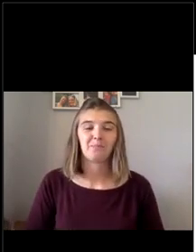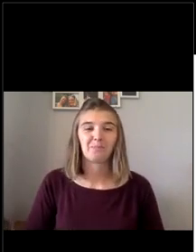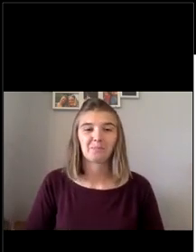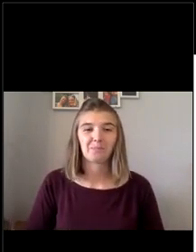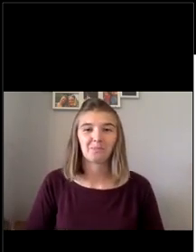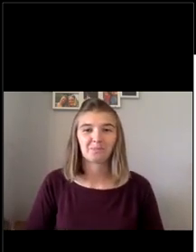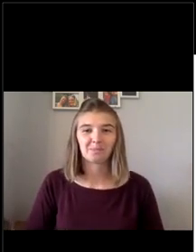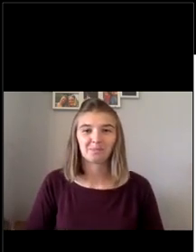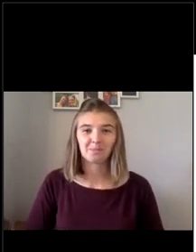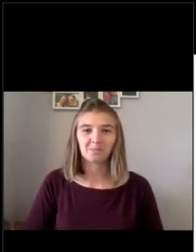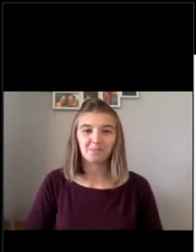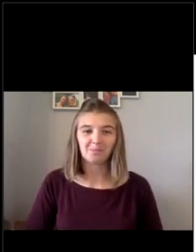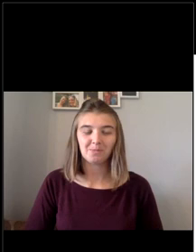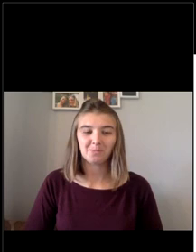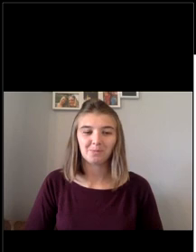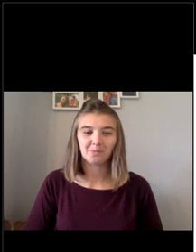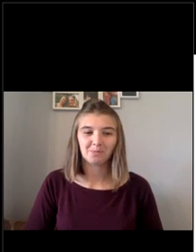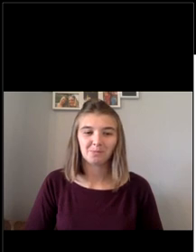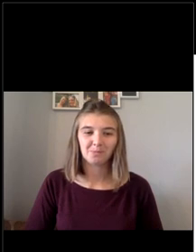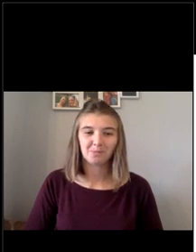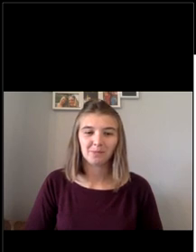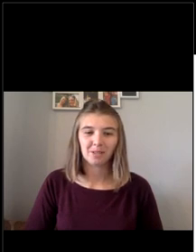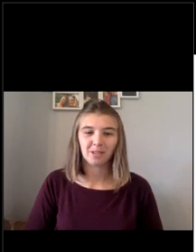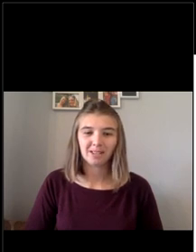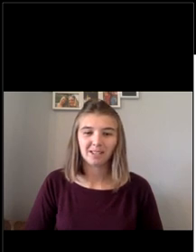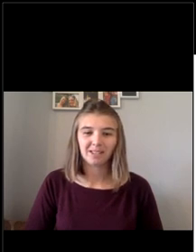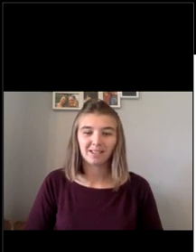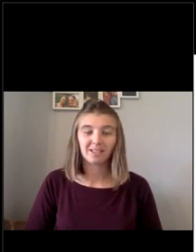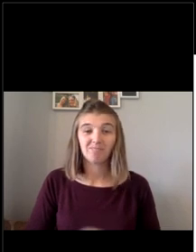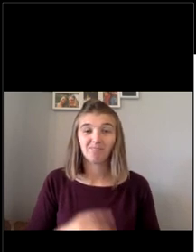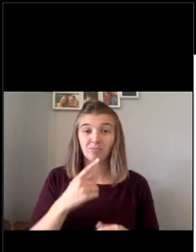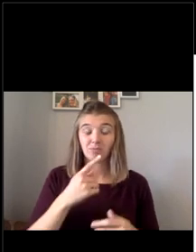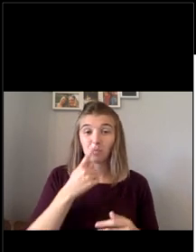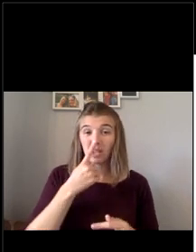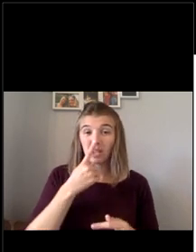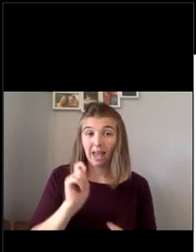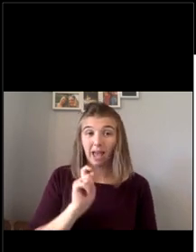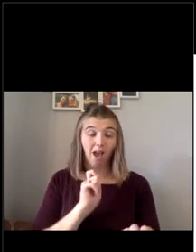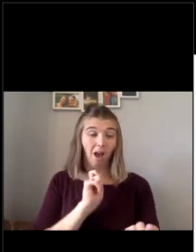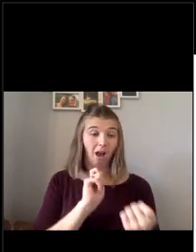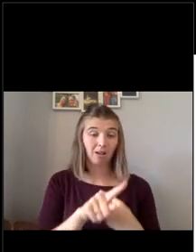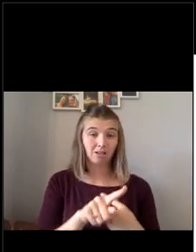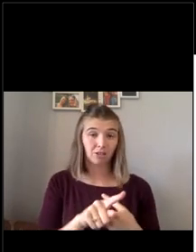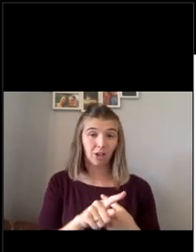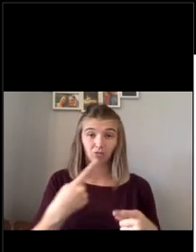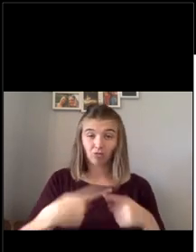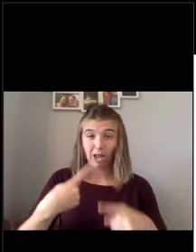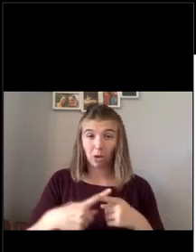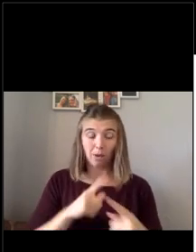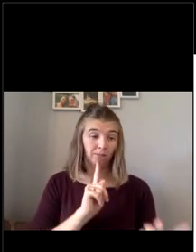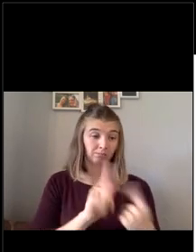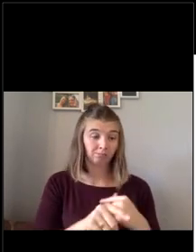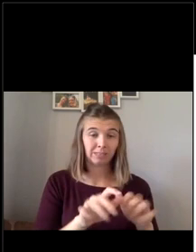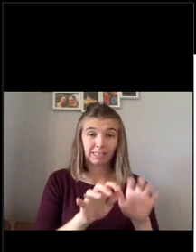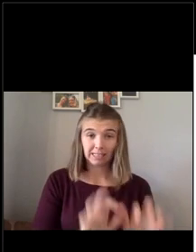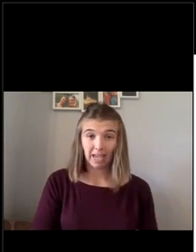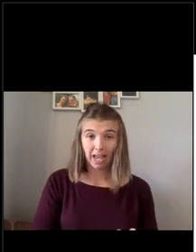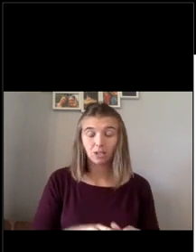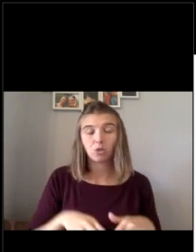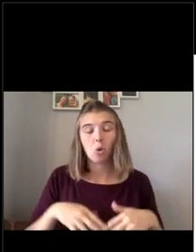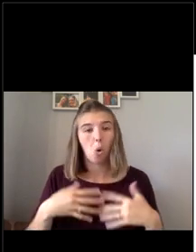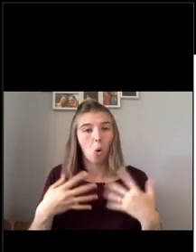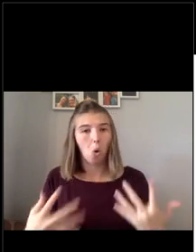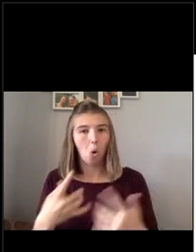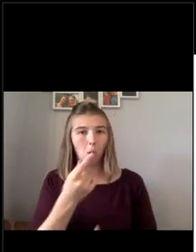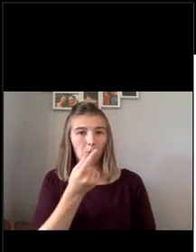box at the bottom, and we will either answer you straight away in text if it's something that we can help with, or we will put it to our